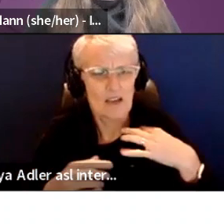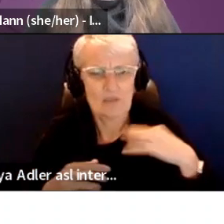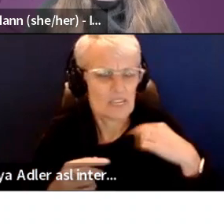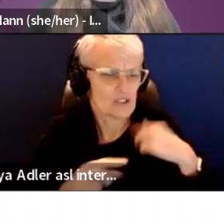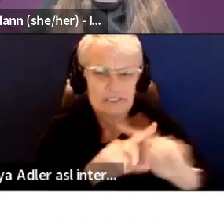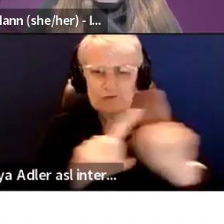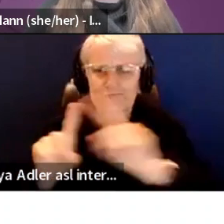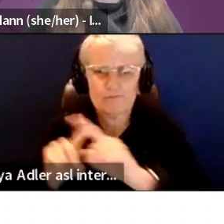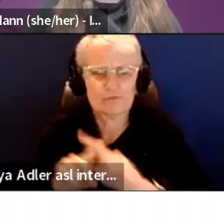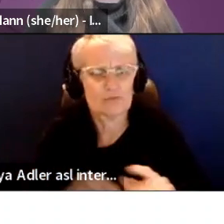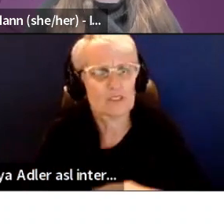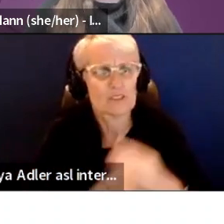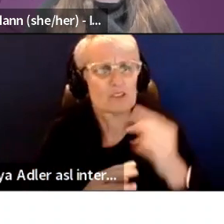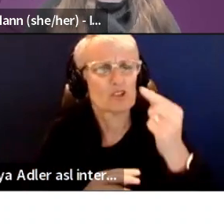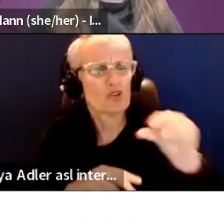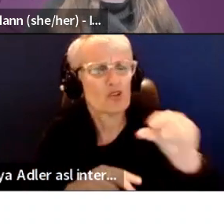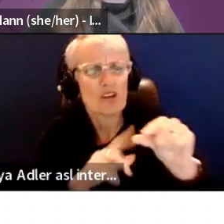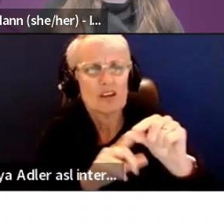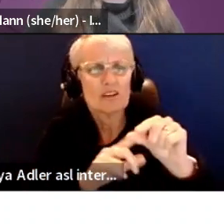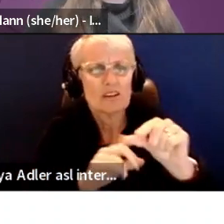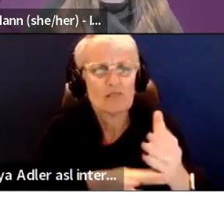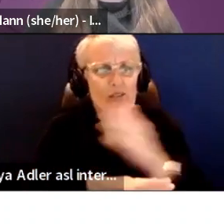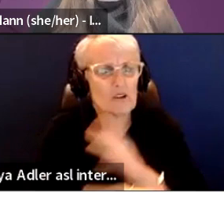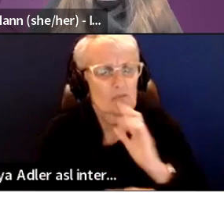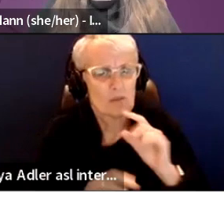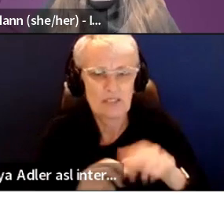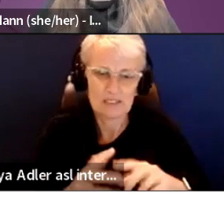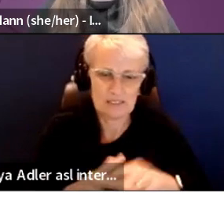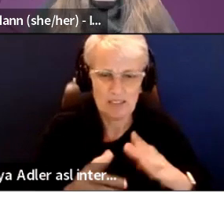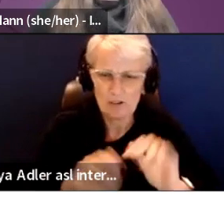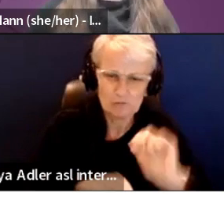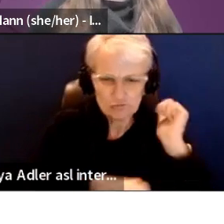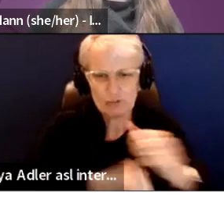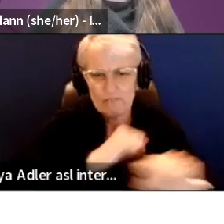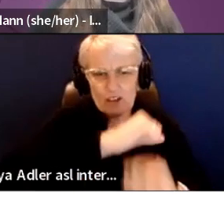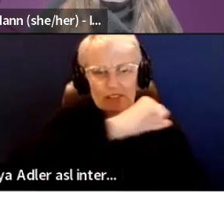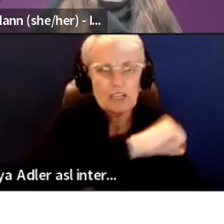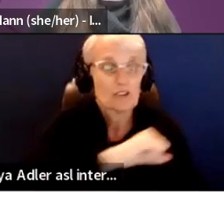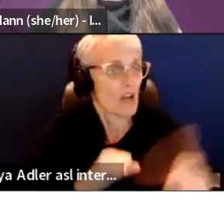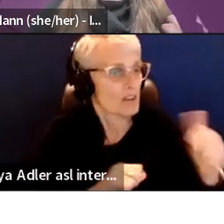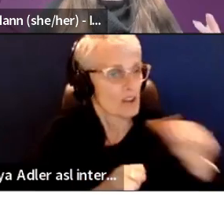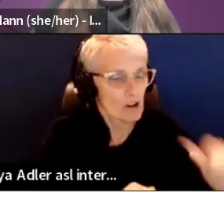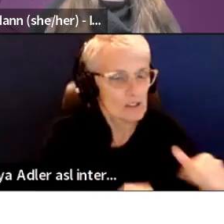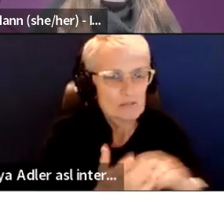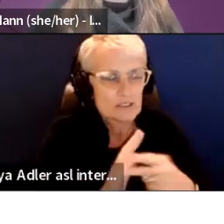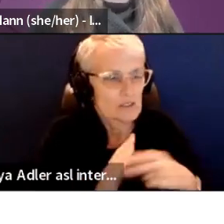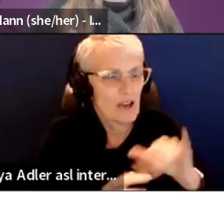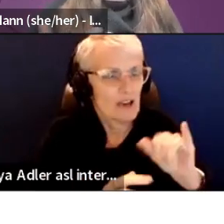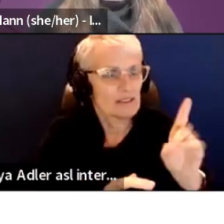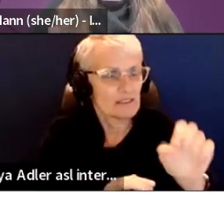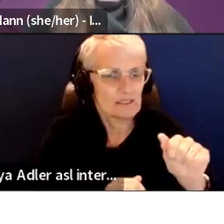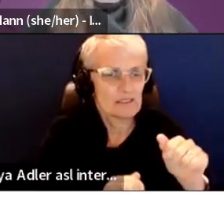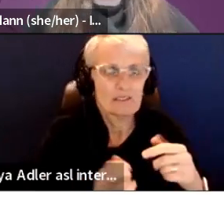some businesses, green recovery is at the very heart of what they do, and for others, it's not. So they're applying to i.d.e.a Fund for support to implement